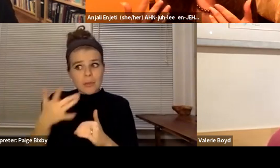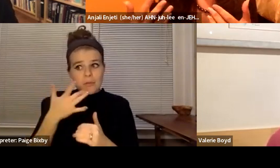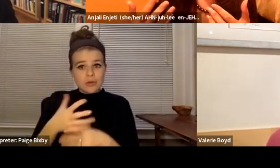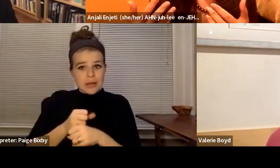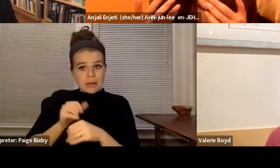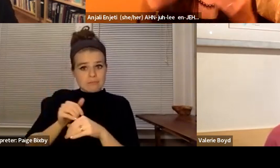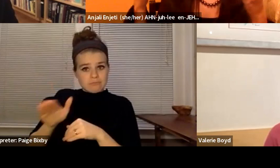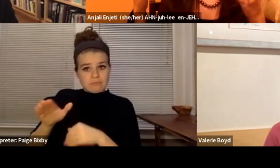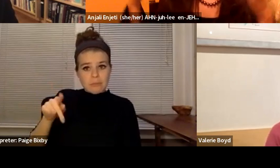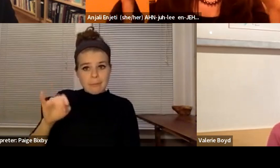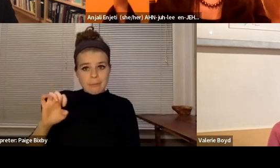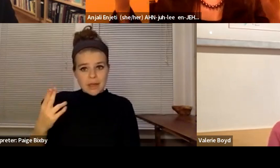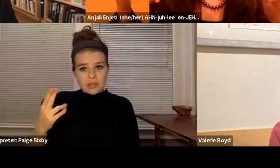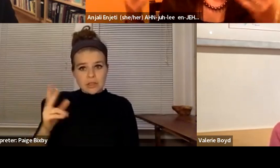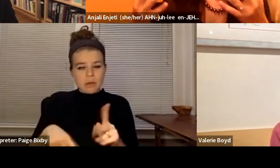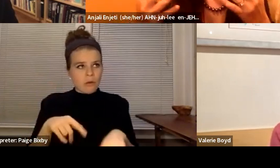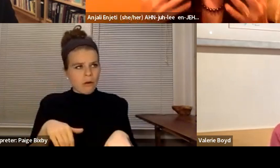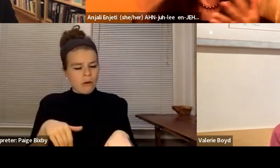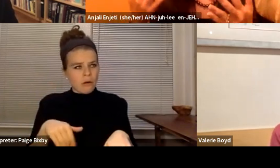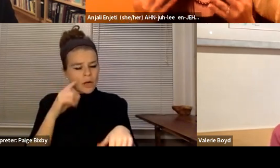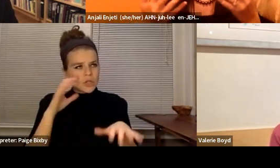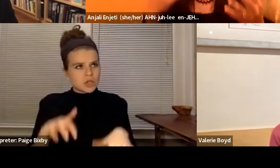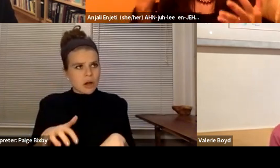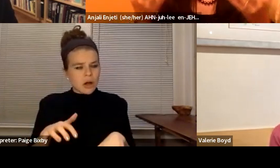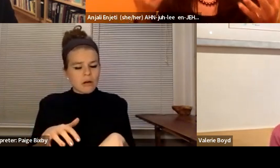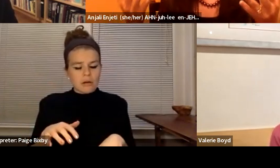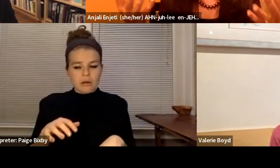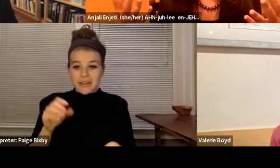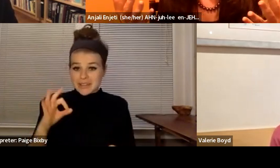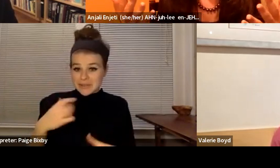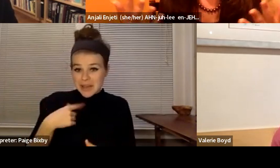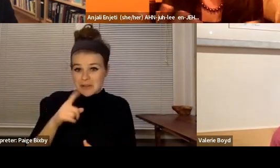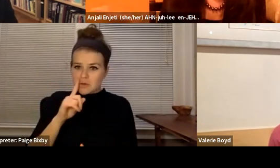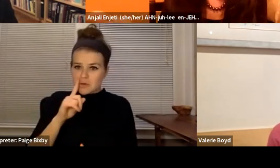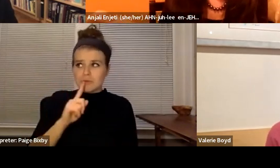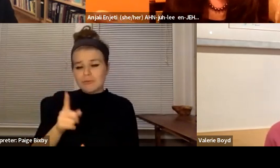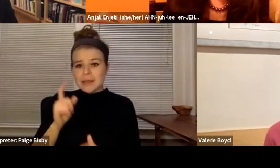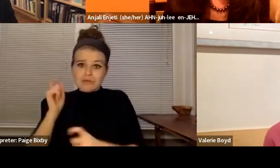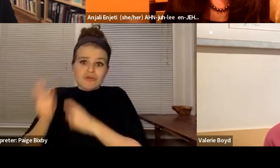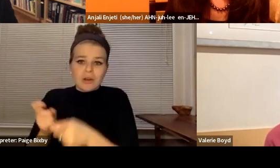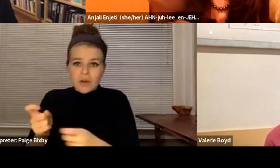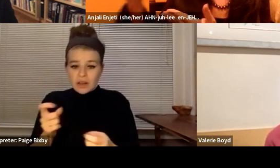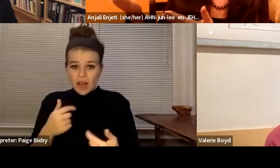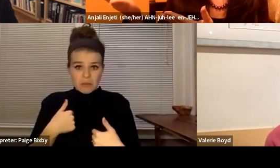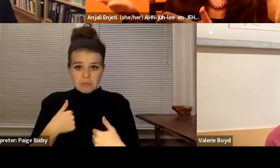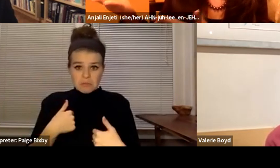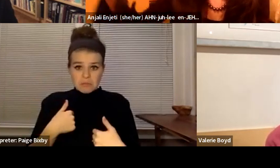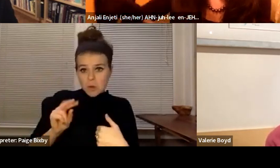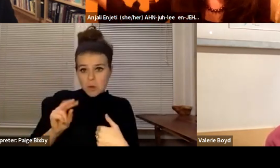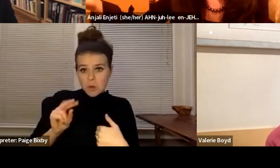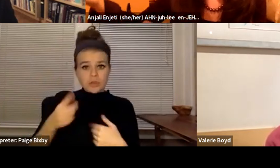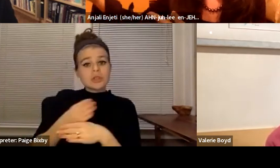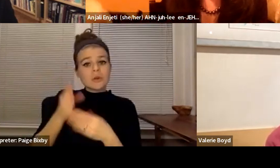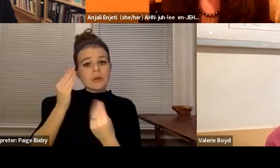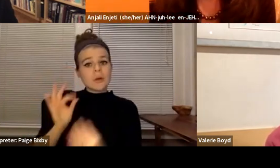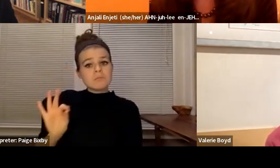And people are like, shocked, right? As if I did something really, really generous, which I don't think I did. I mean, I'm just sharing